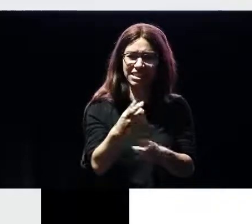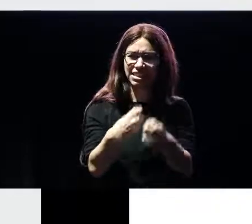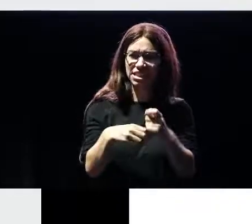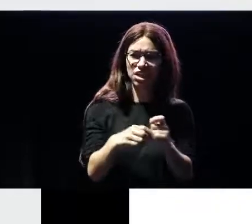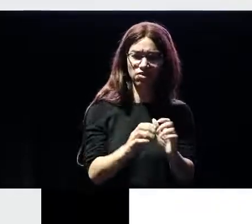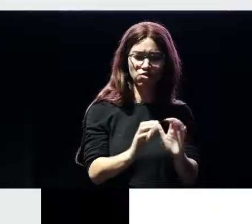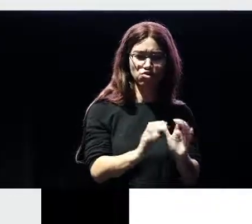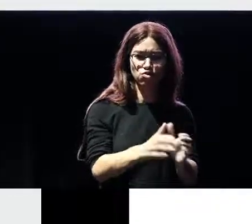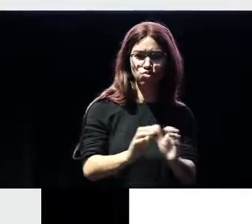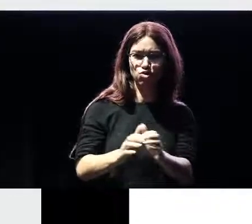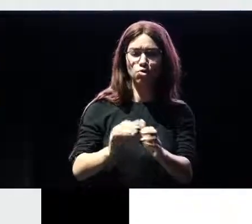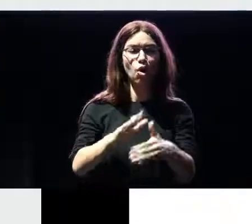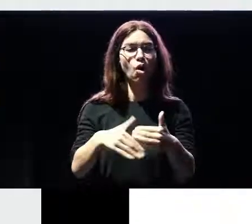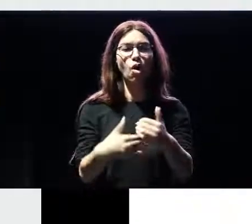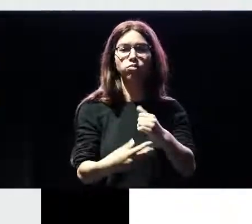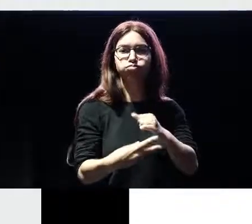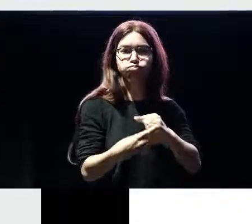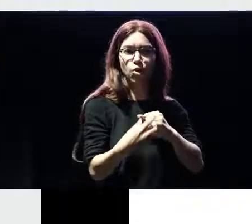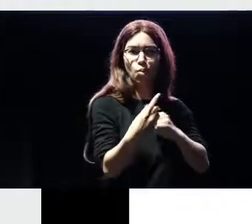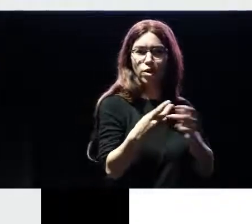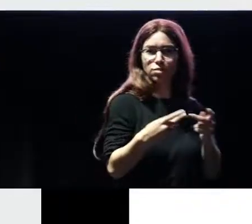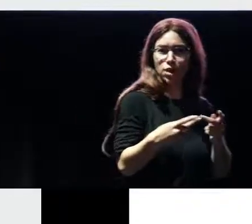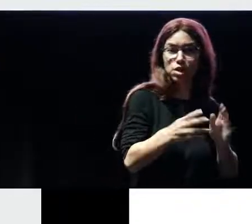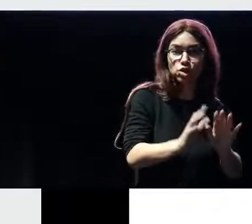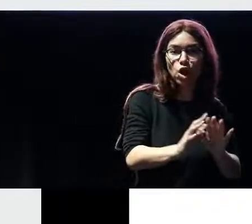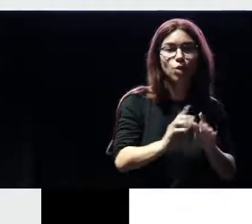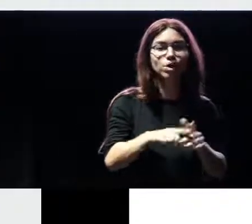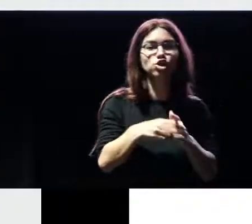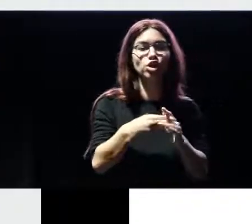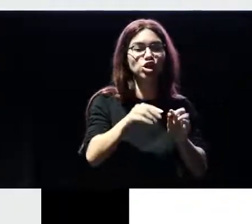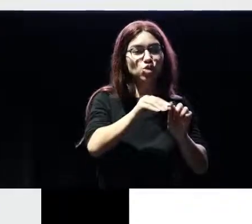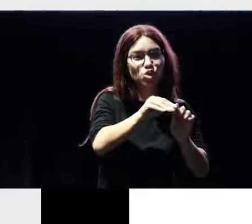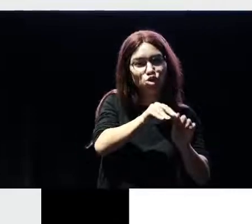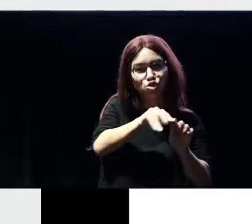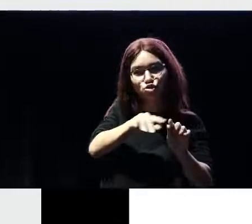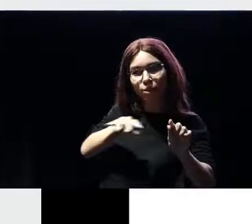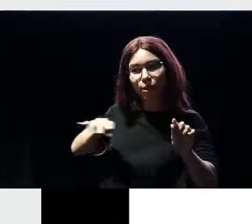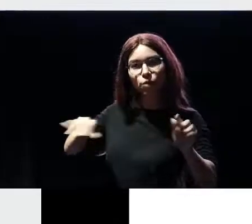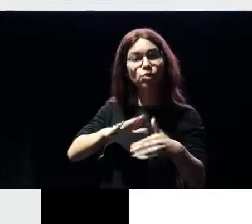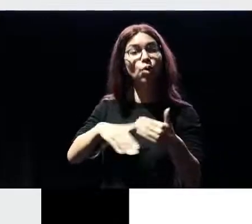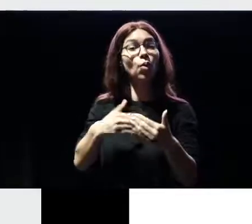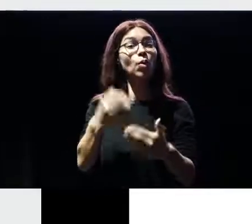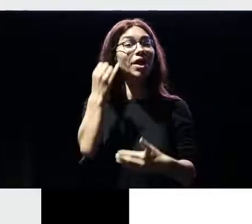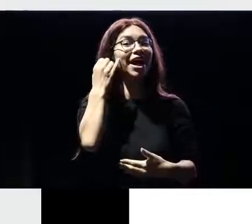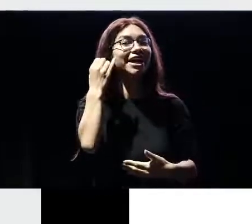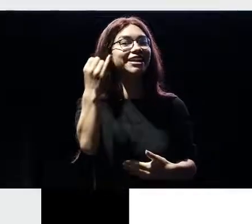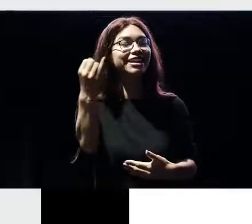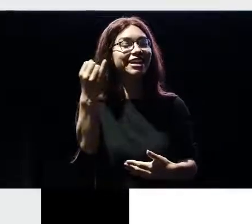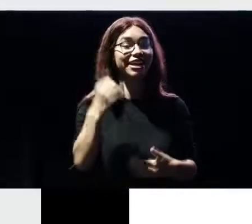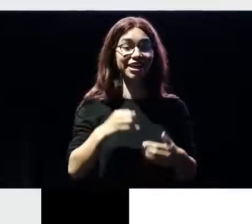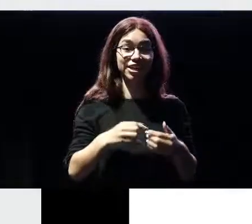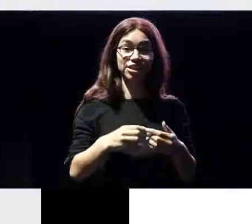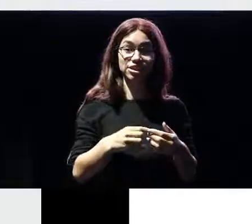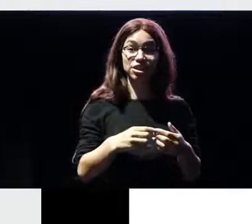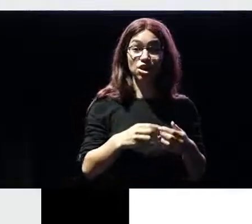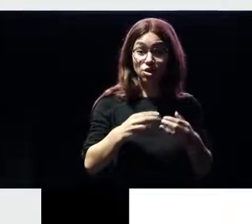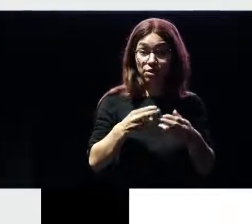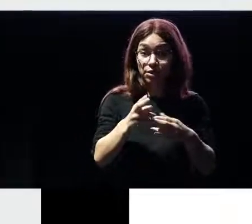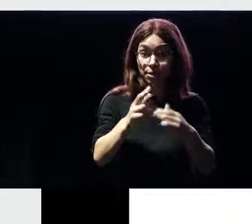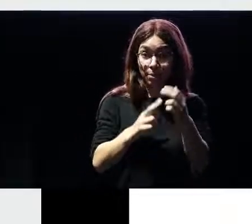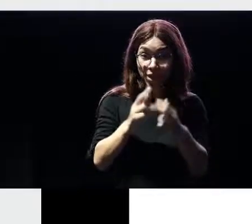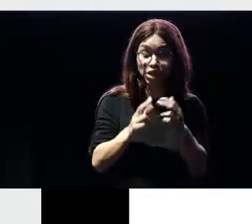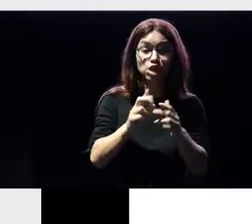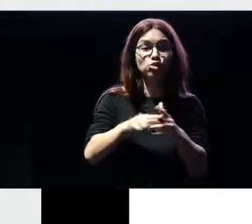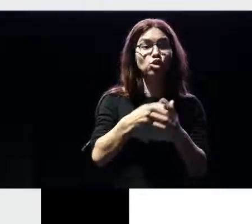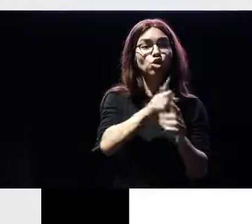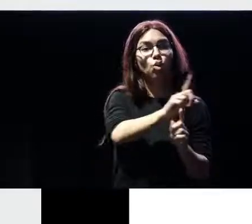in a separate wing, instead we started to distribute them vertically with the idea that you would move, as you move through the building, you would